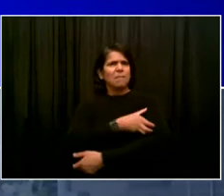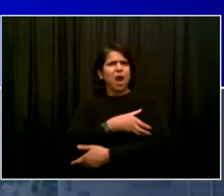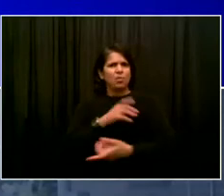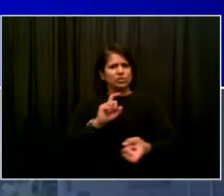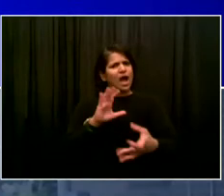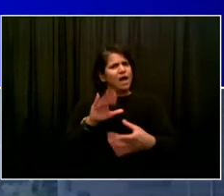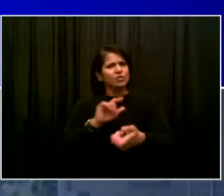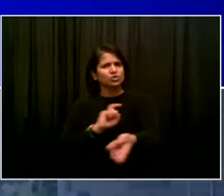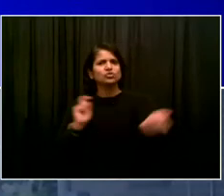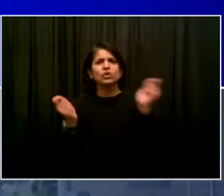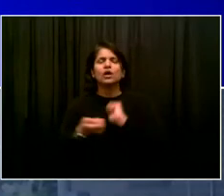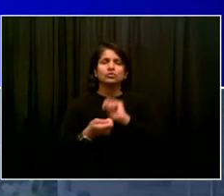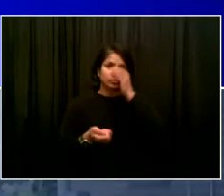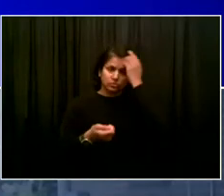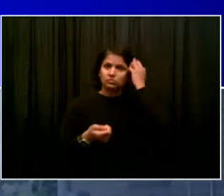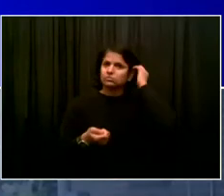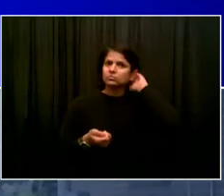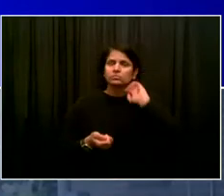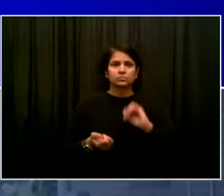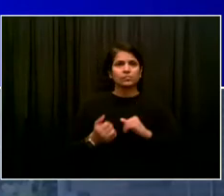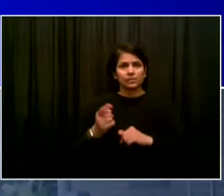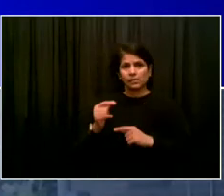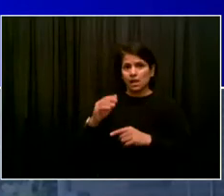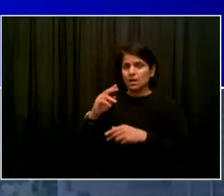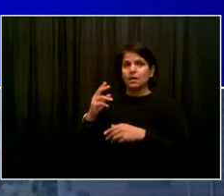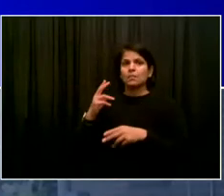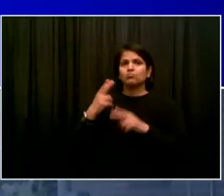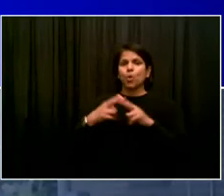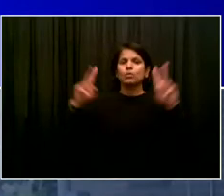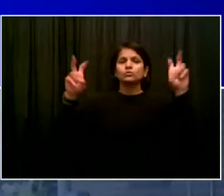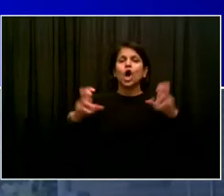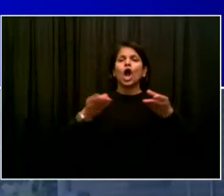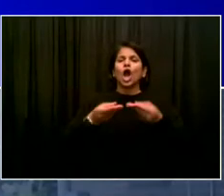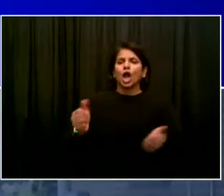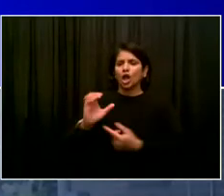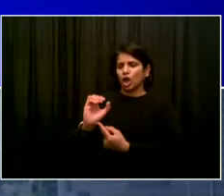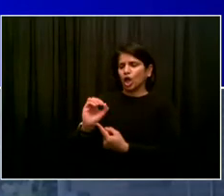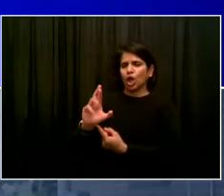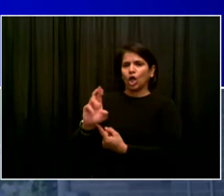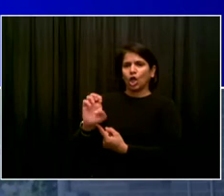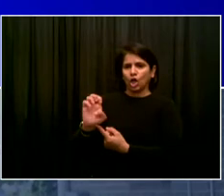brought together and formalized as the crisis management system in 2014. And that